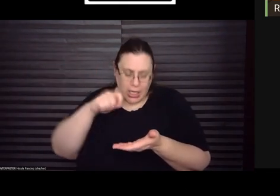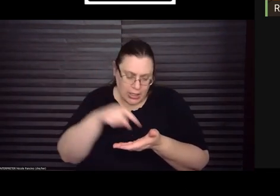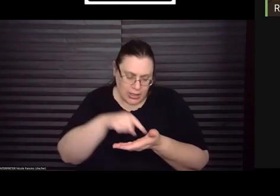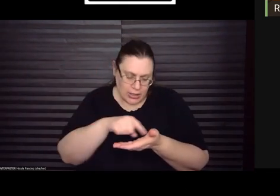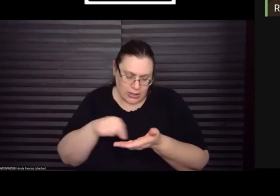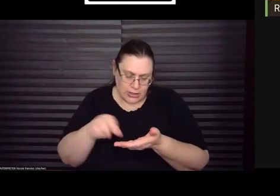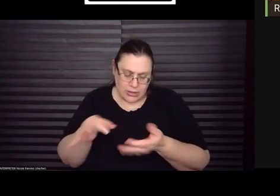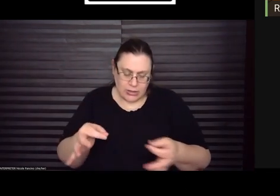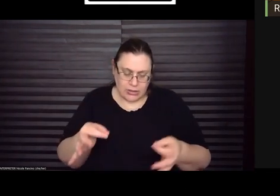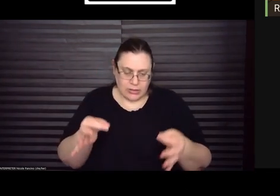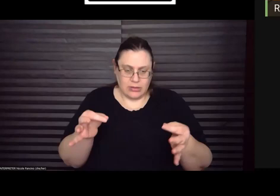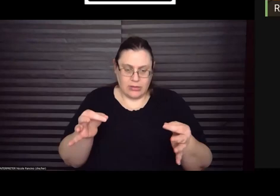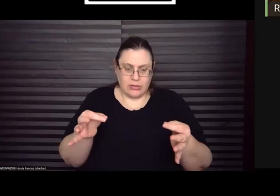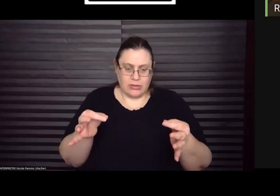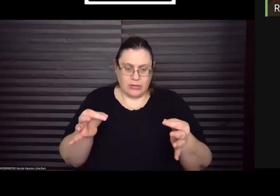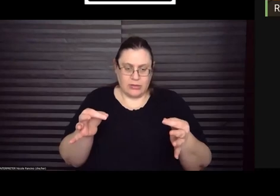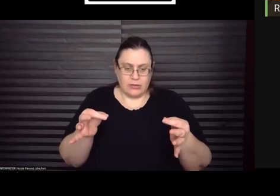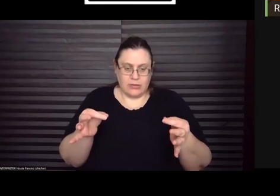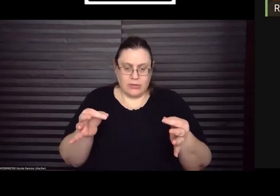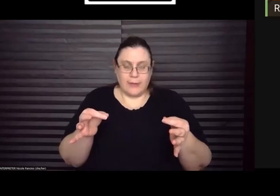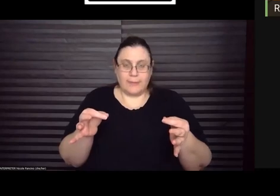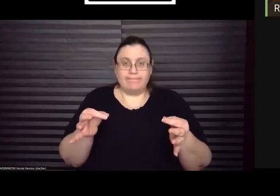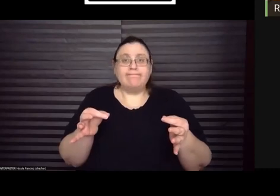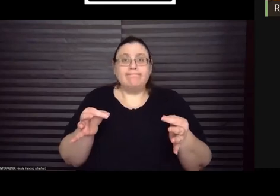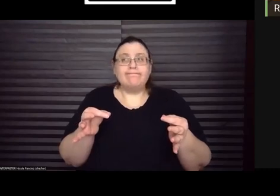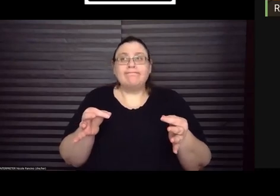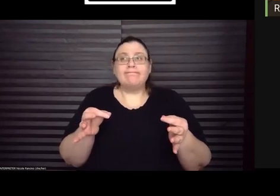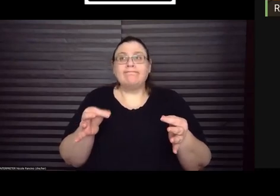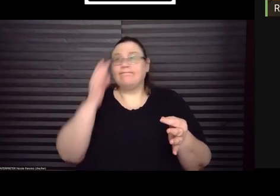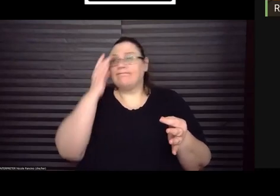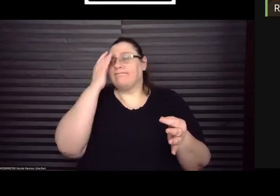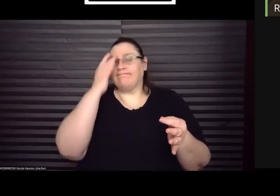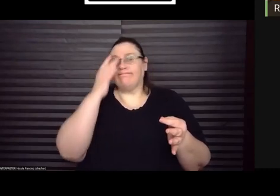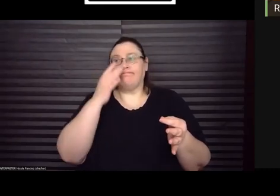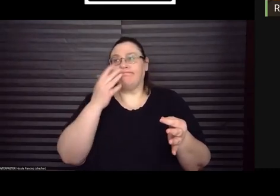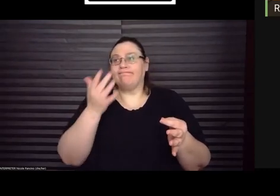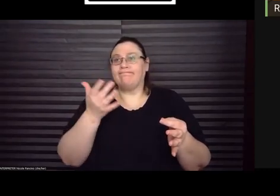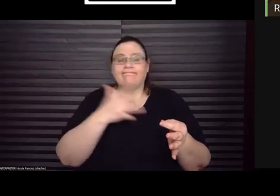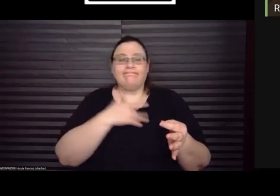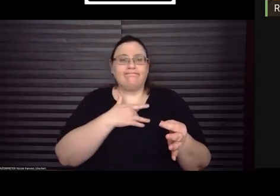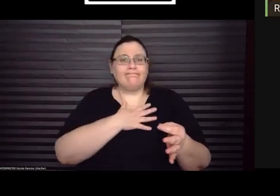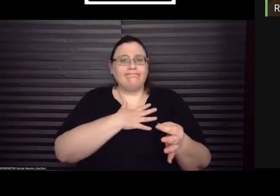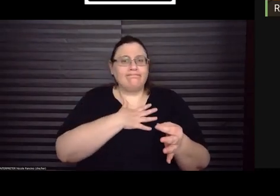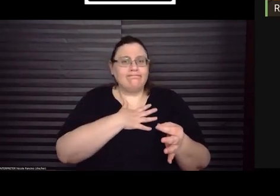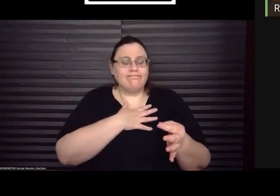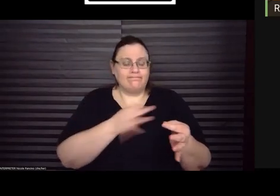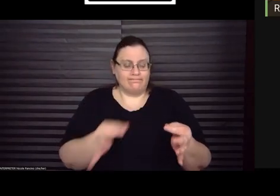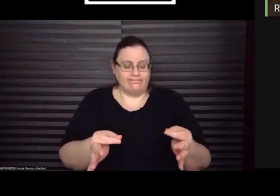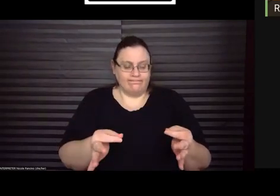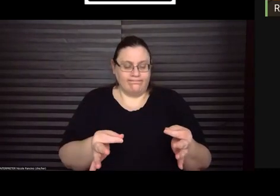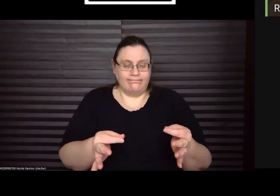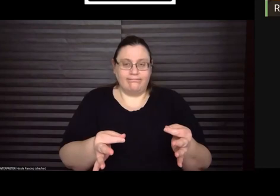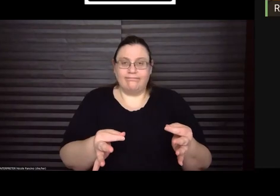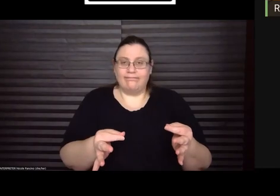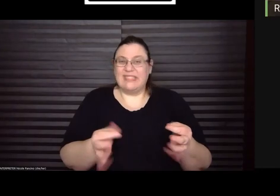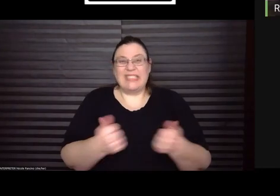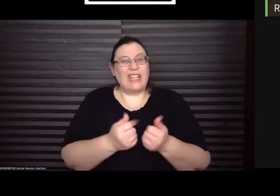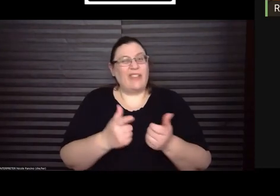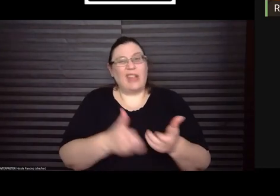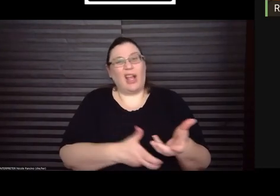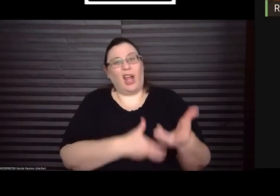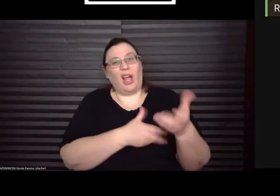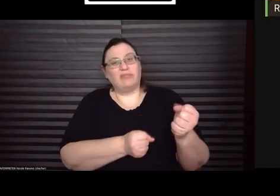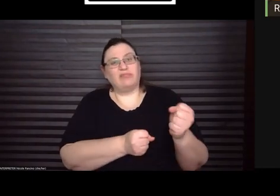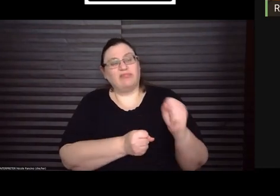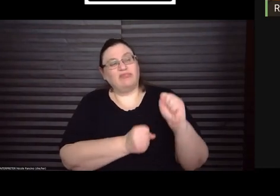right, became, you know, was very sort of, I was very, you know, attached to those, but everything